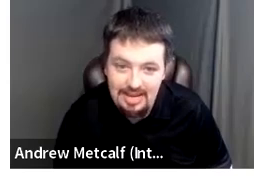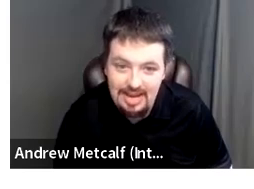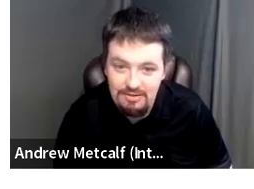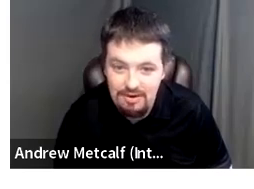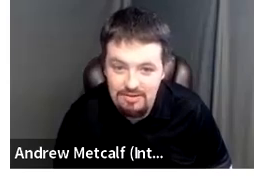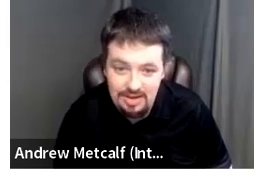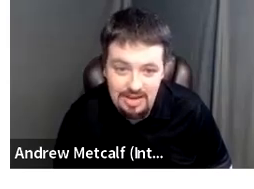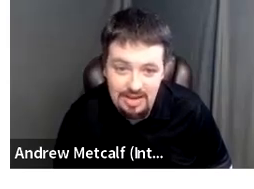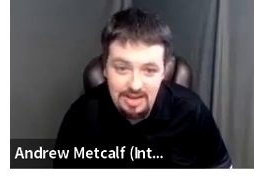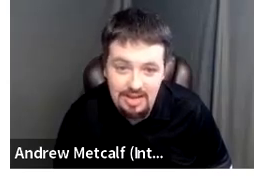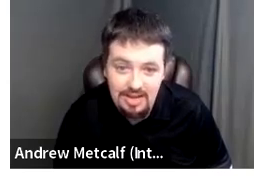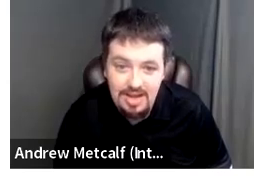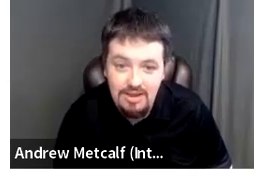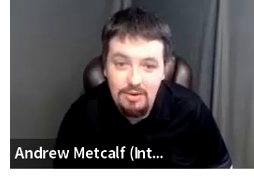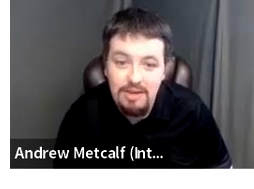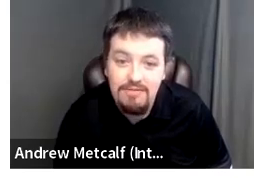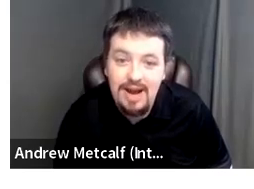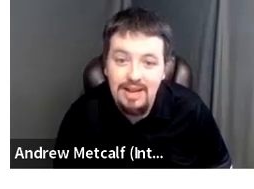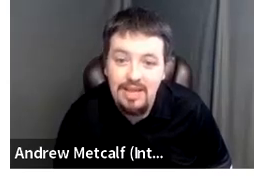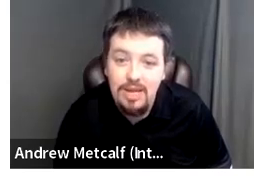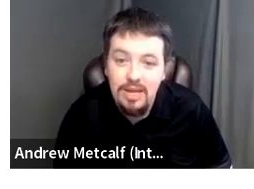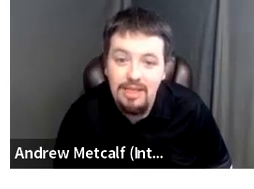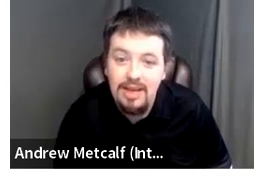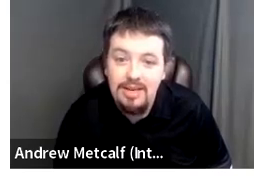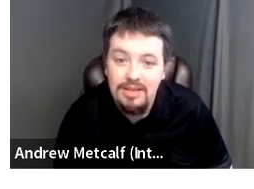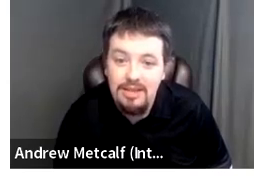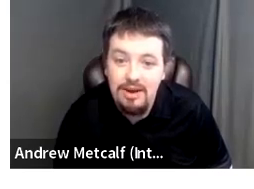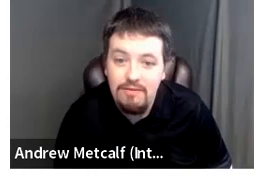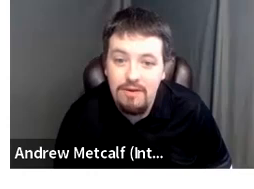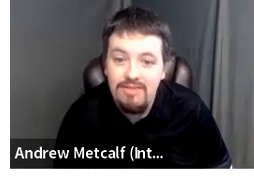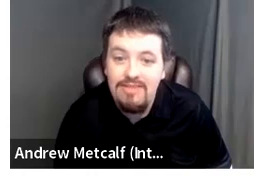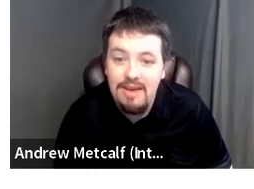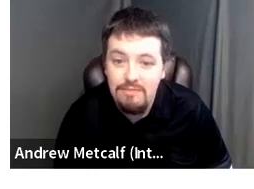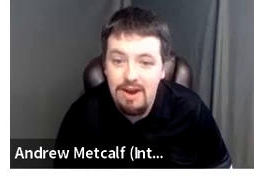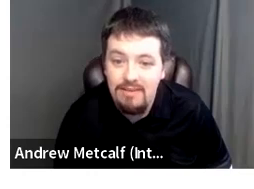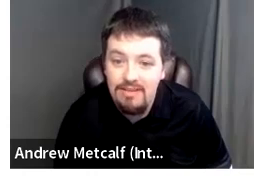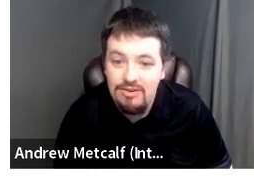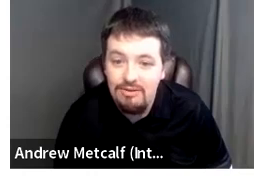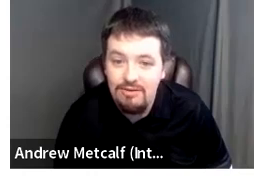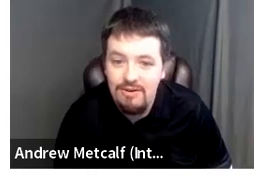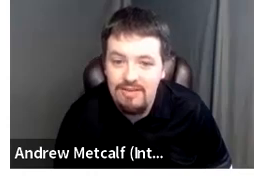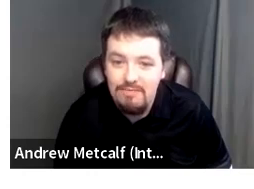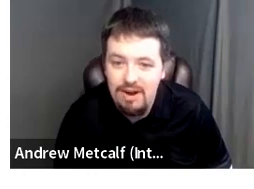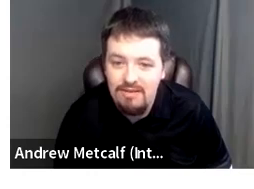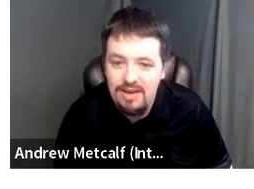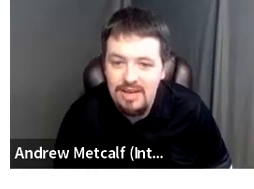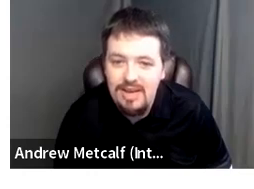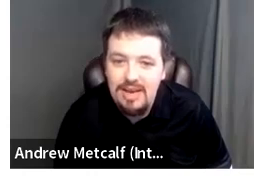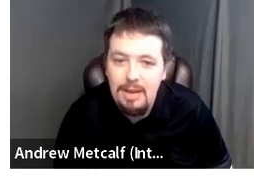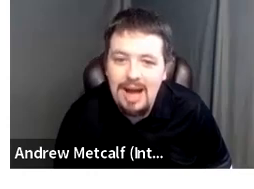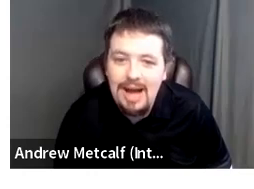at Gallaudet University. So they finally elected their first deaf president. They chose their first deaf